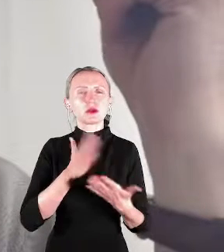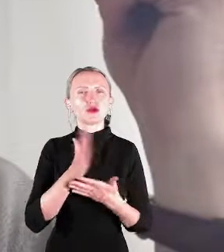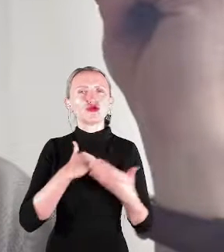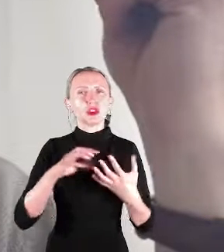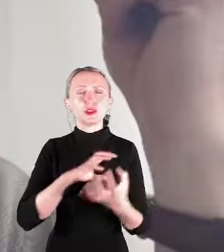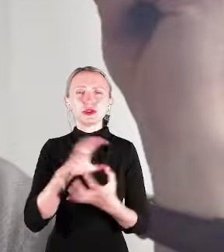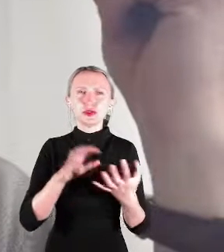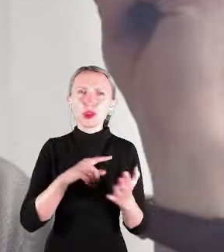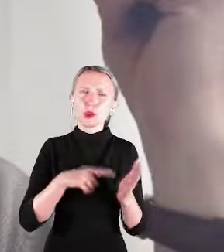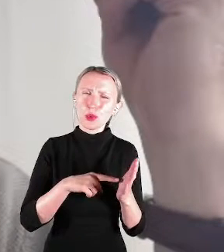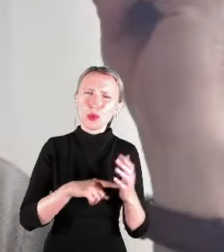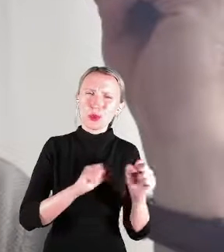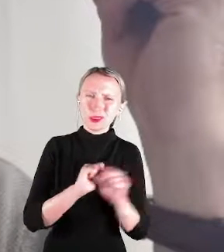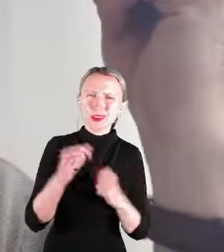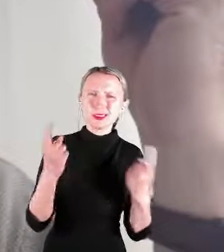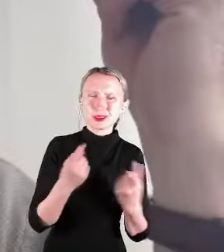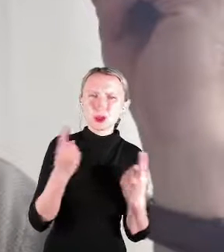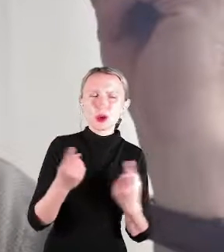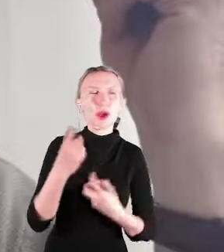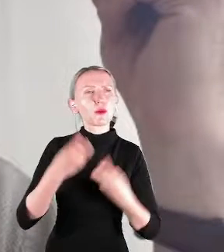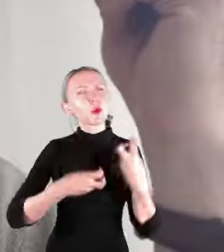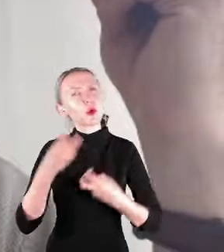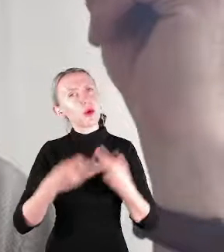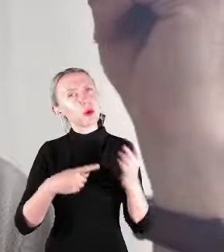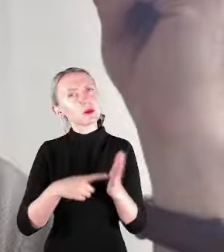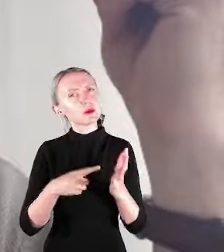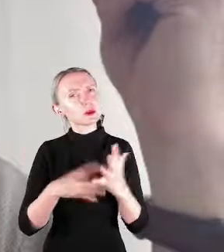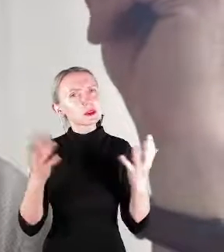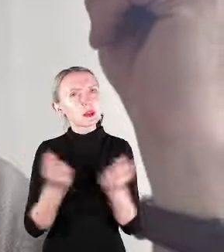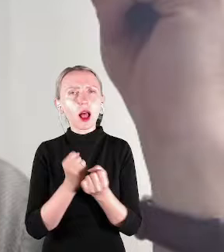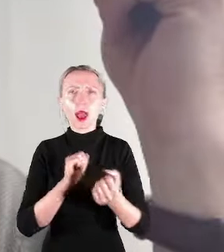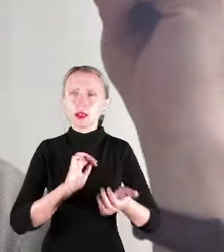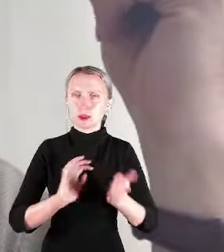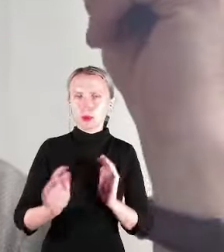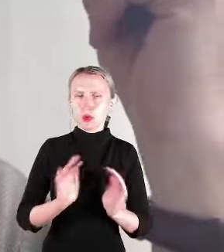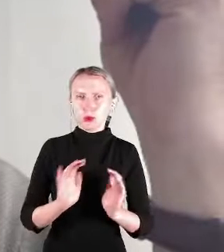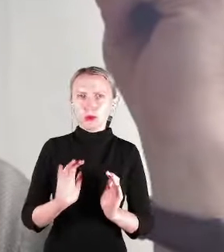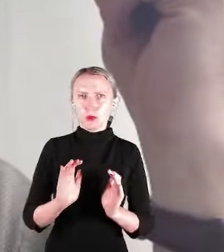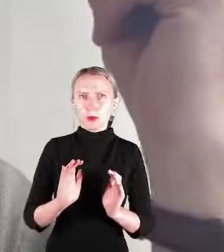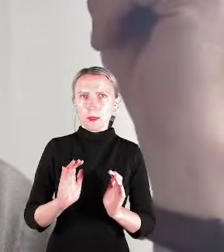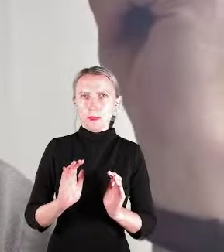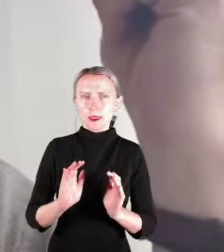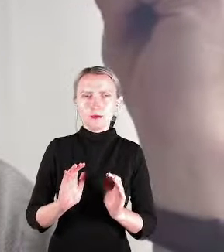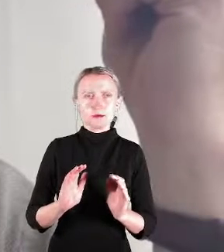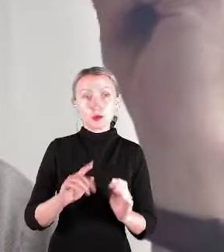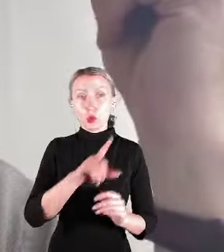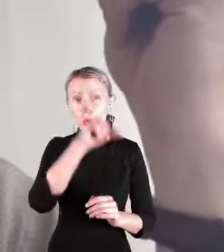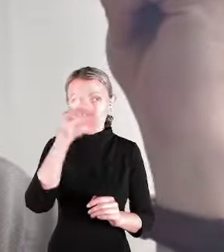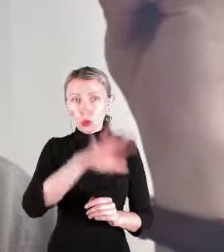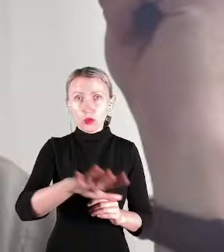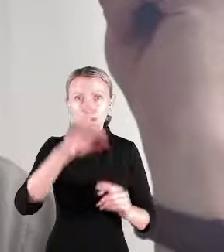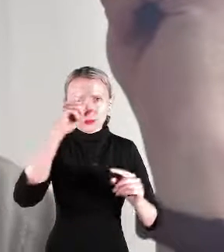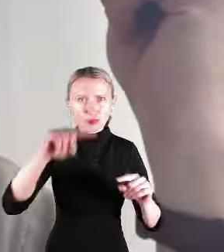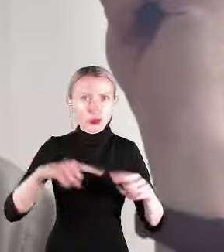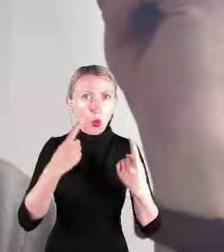that, because if you talk about these things, you are backwards and boring, and